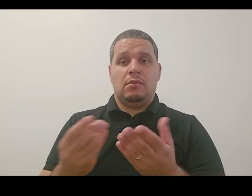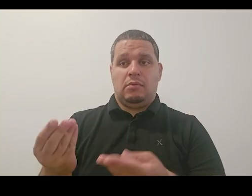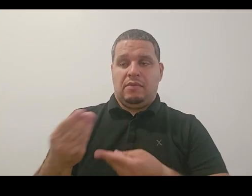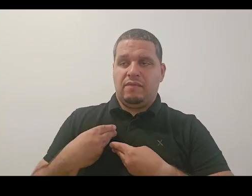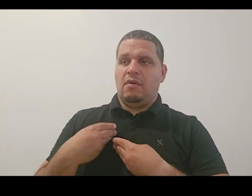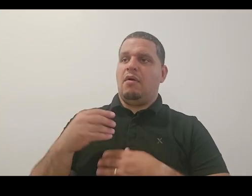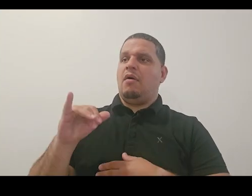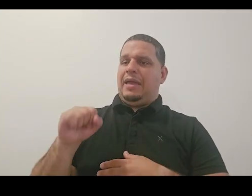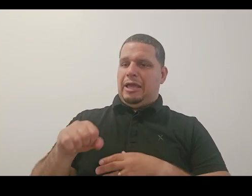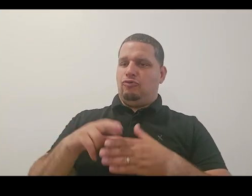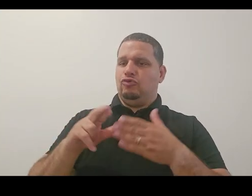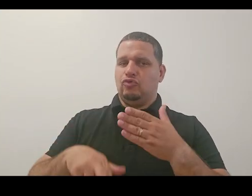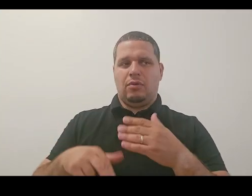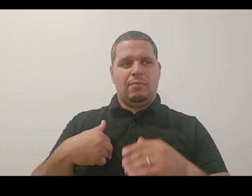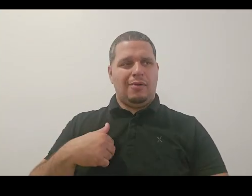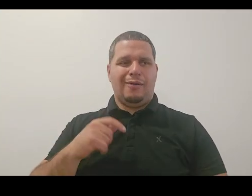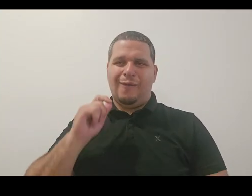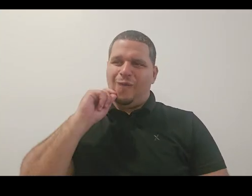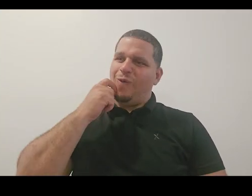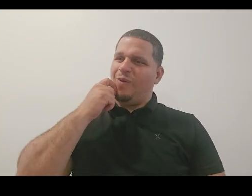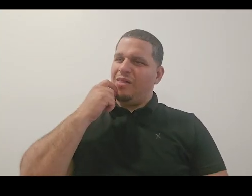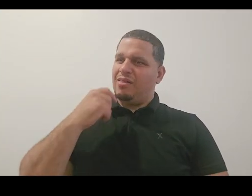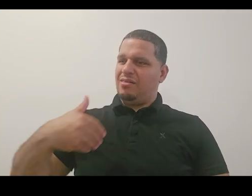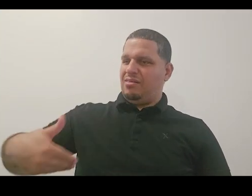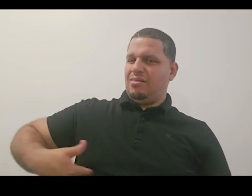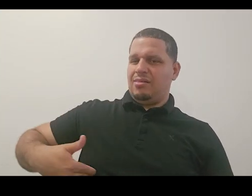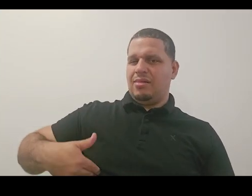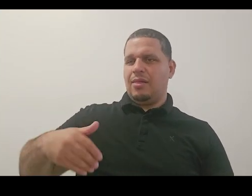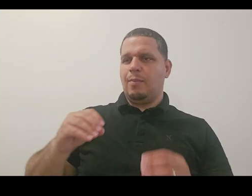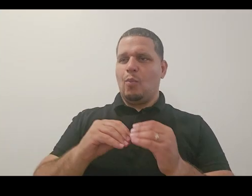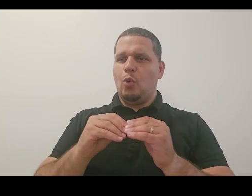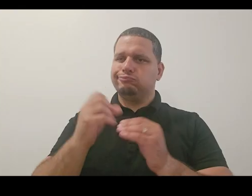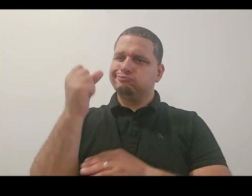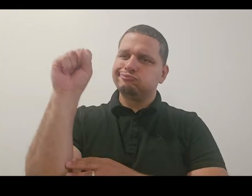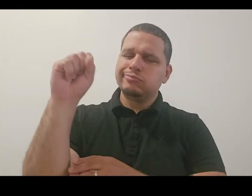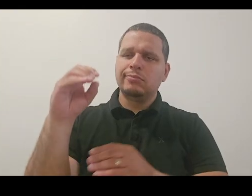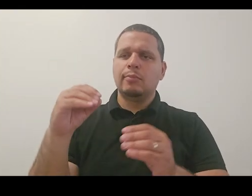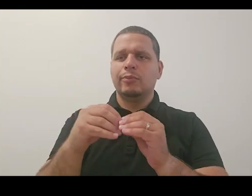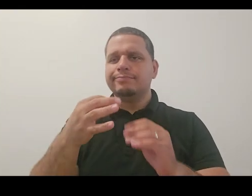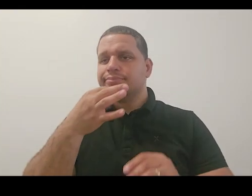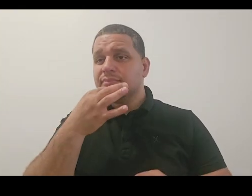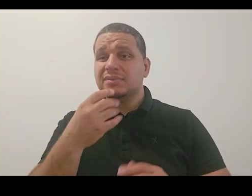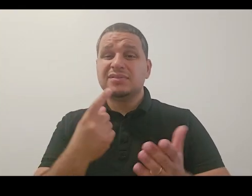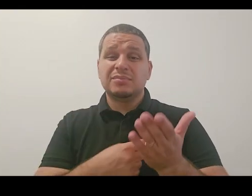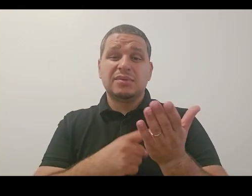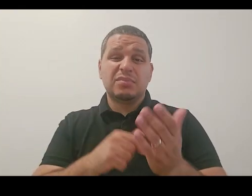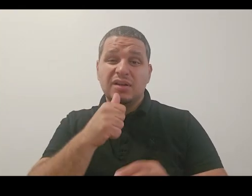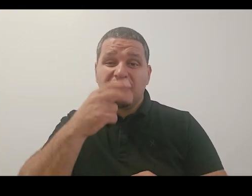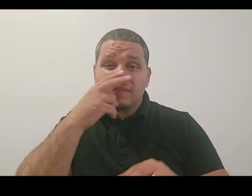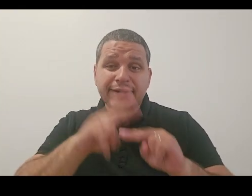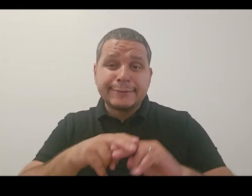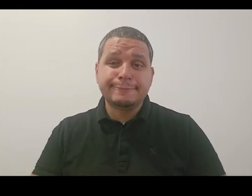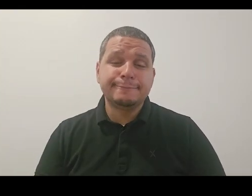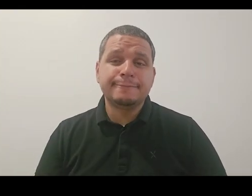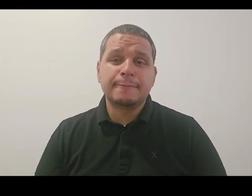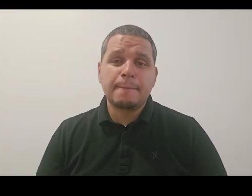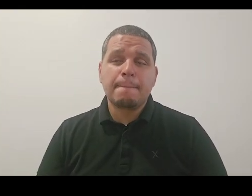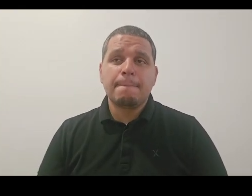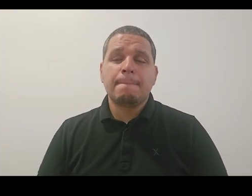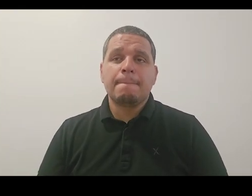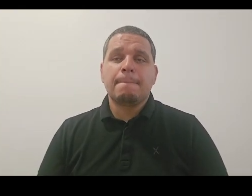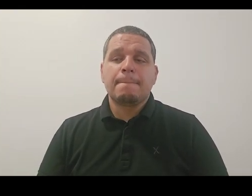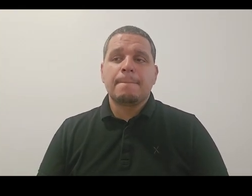result in you having cool insights and maybe more resilience. And some of it is just no fun. And I